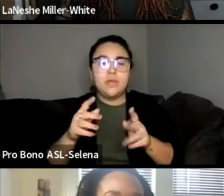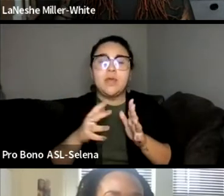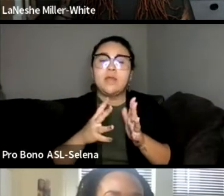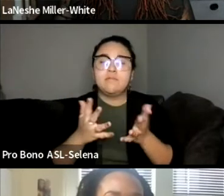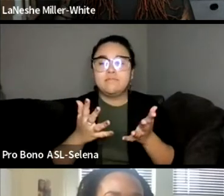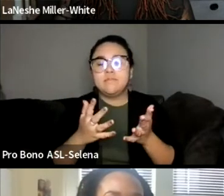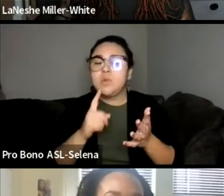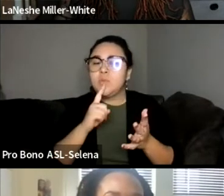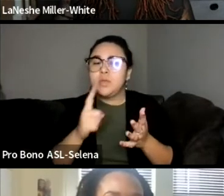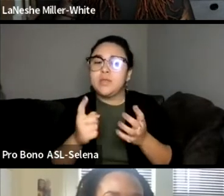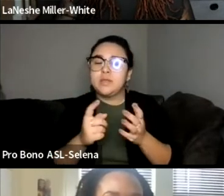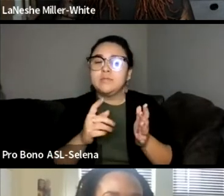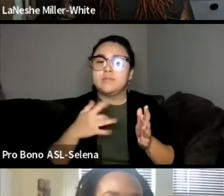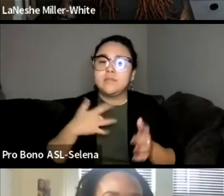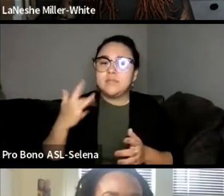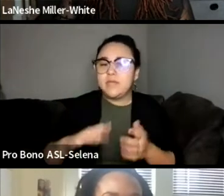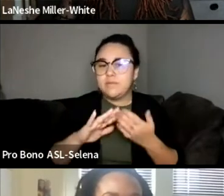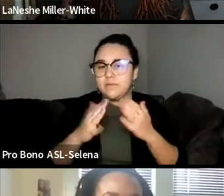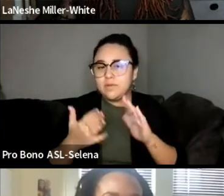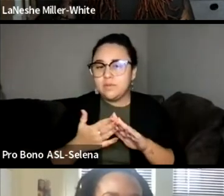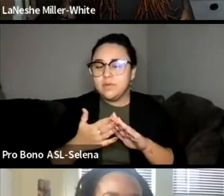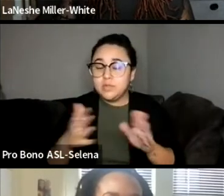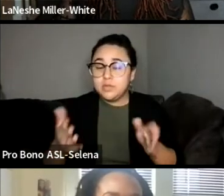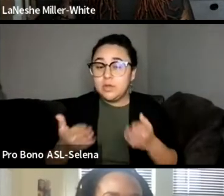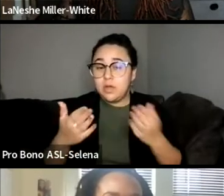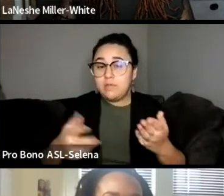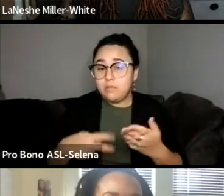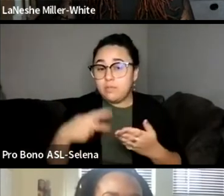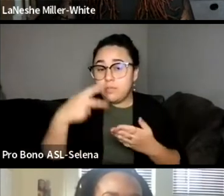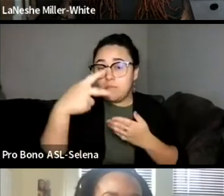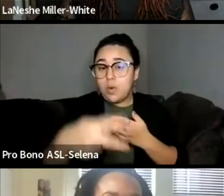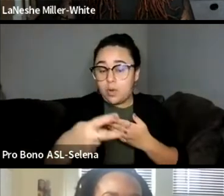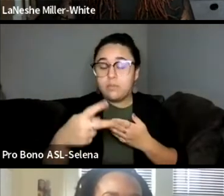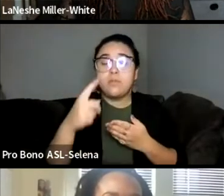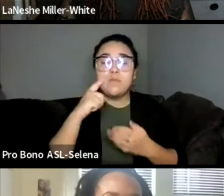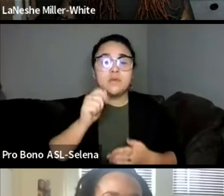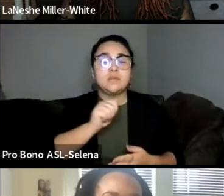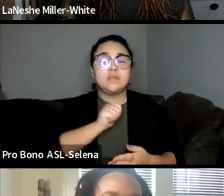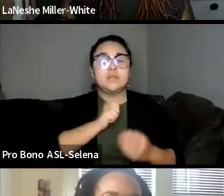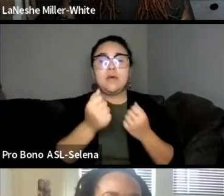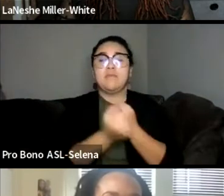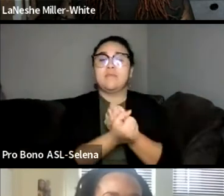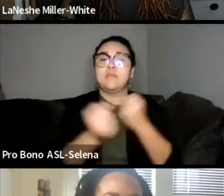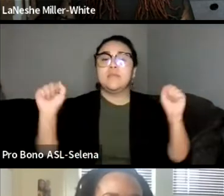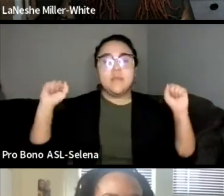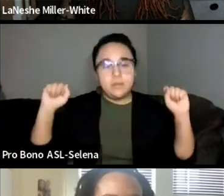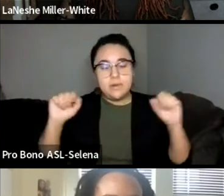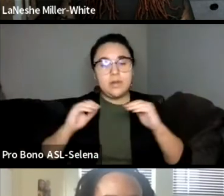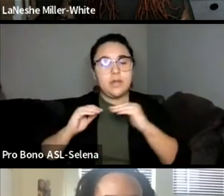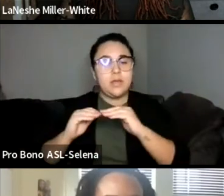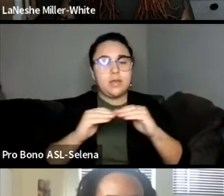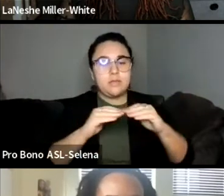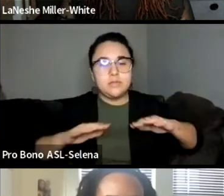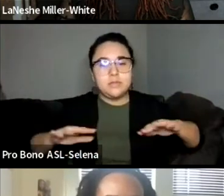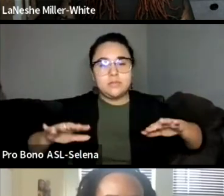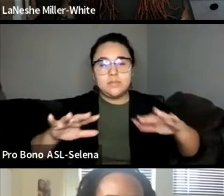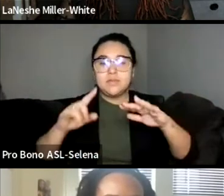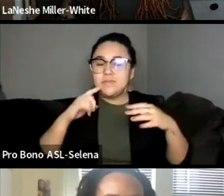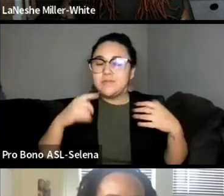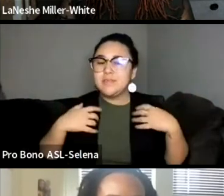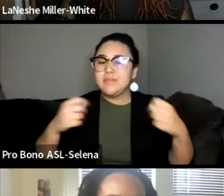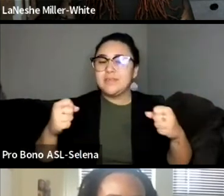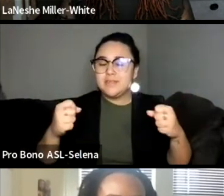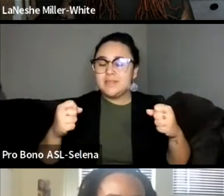believes in servant leadership and offers programming to promote self-liberated, inclusive, and equitable spaces designed for healing and expansion through